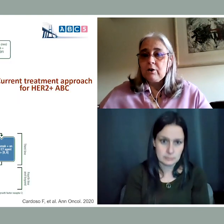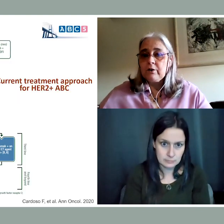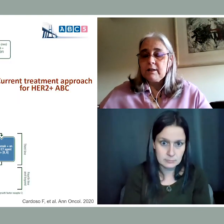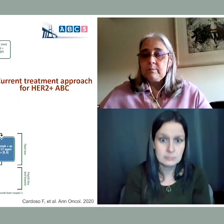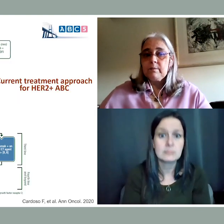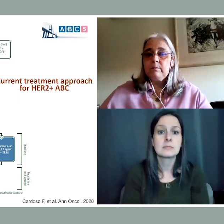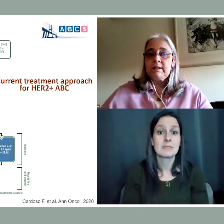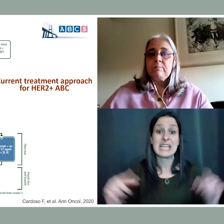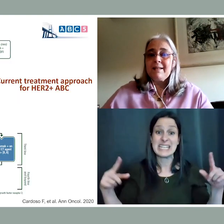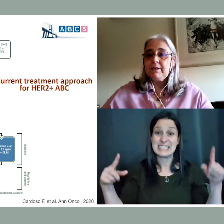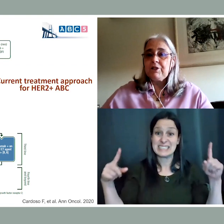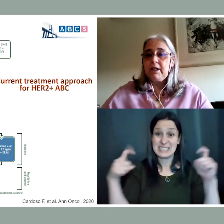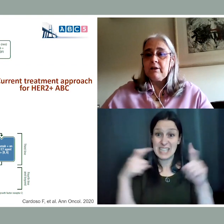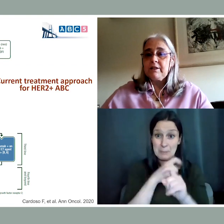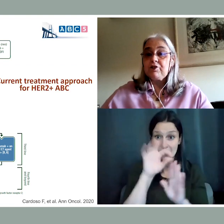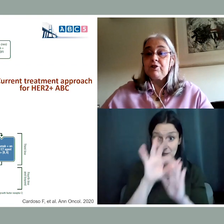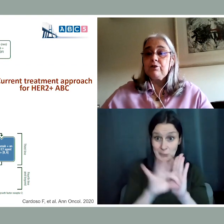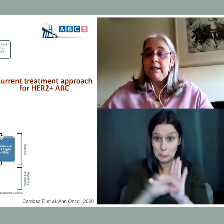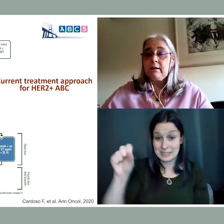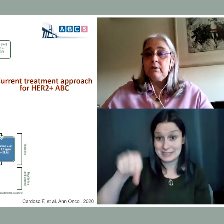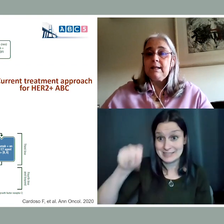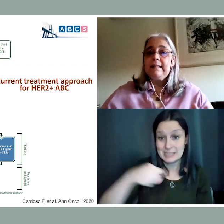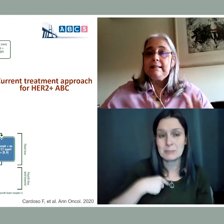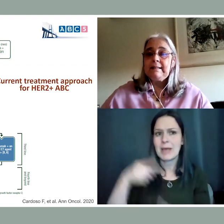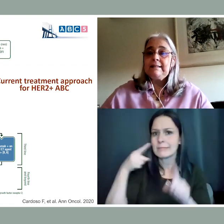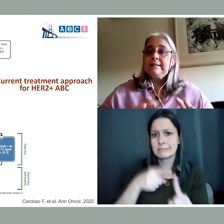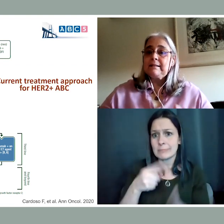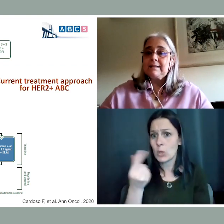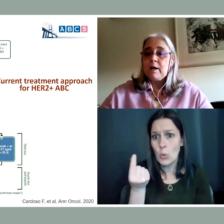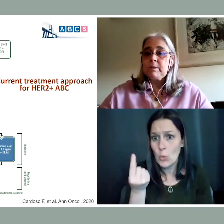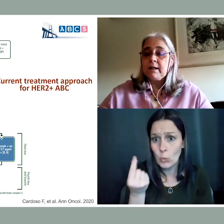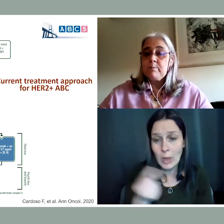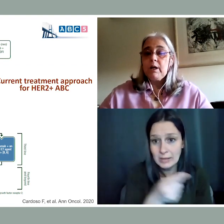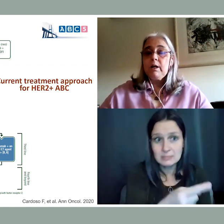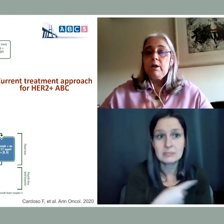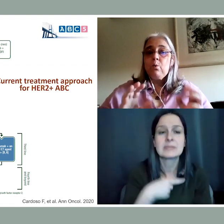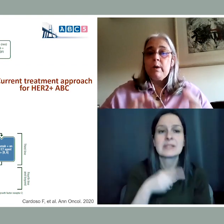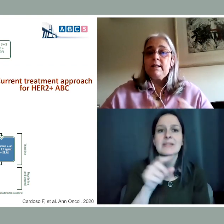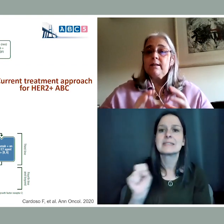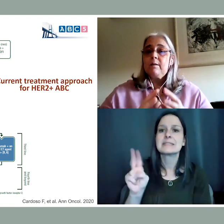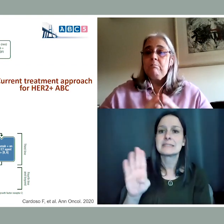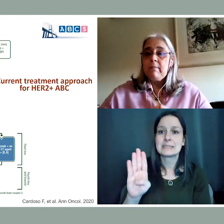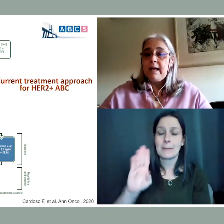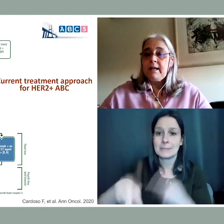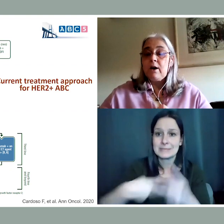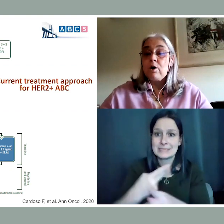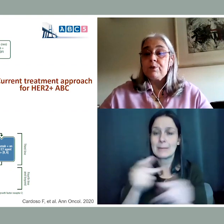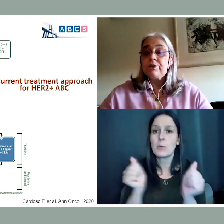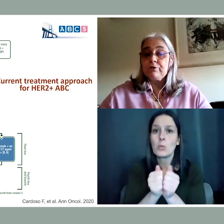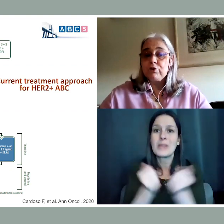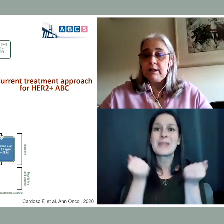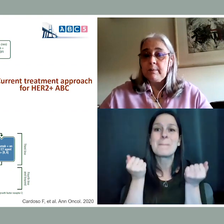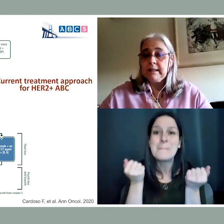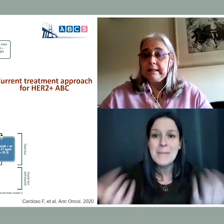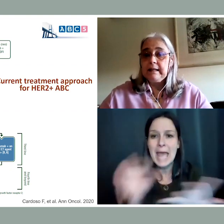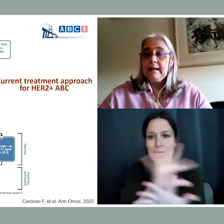complex algorithm, but the message here is just to tell you this is the subtype with many options